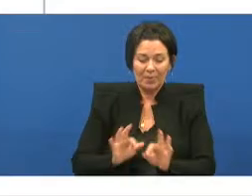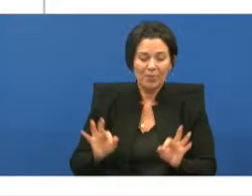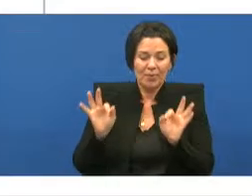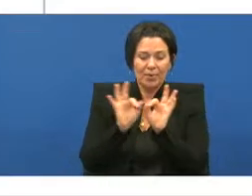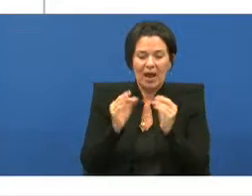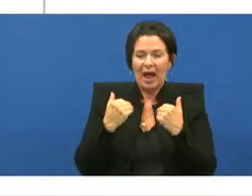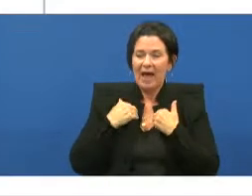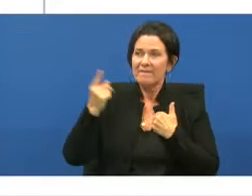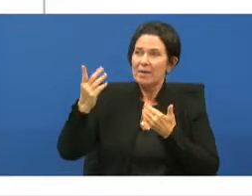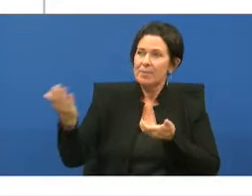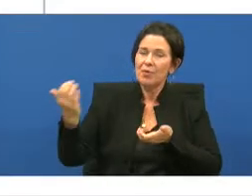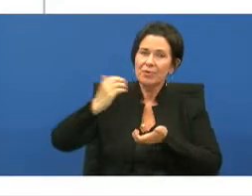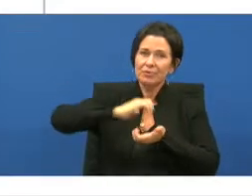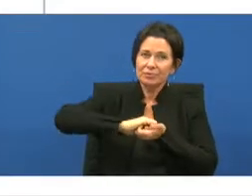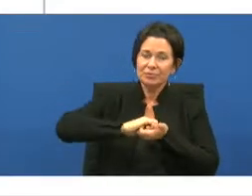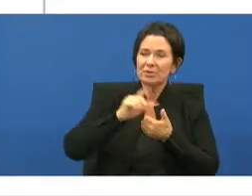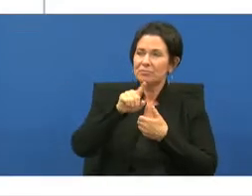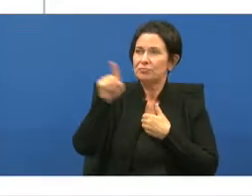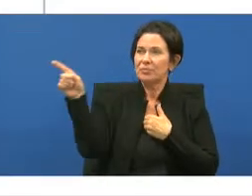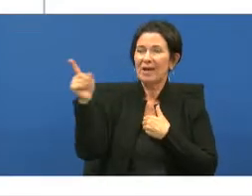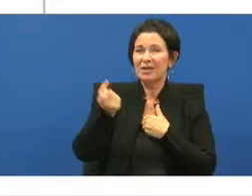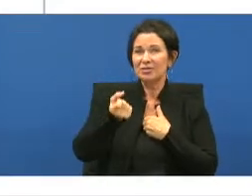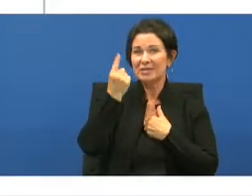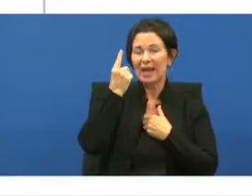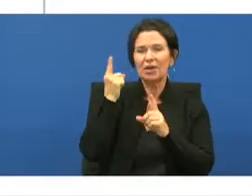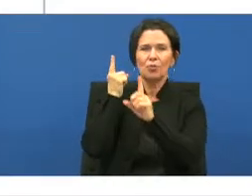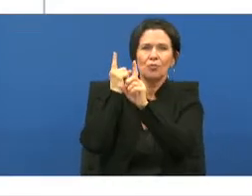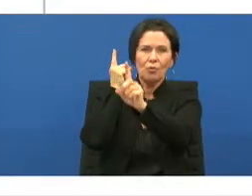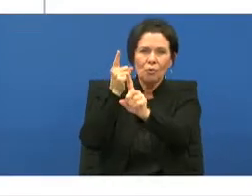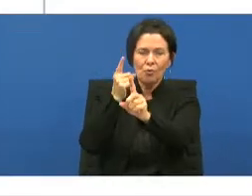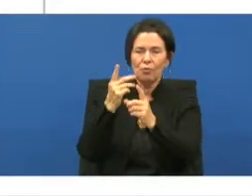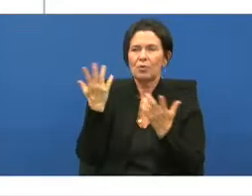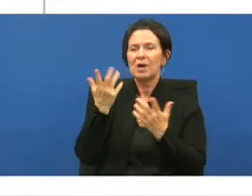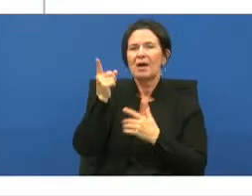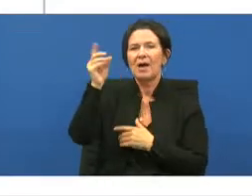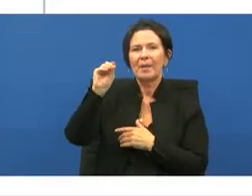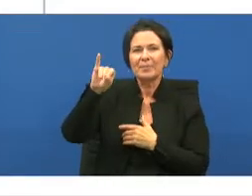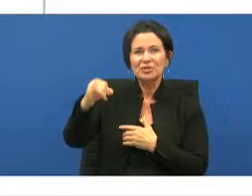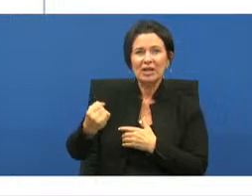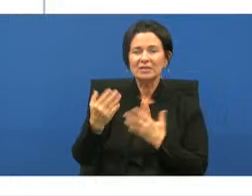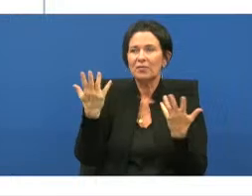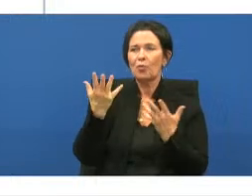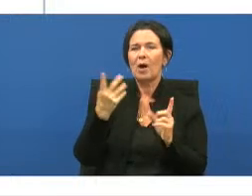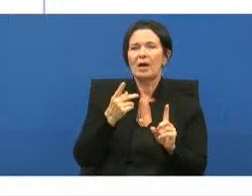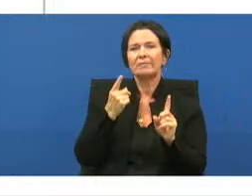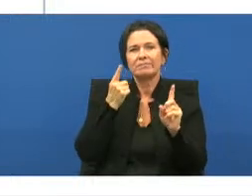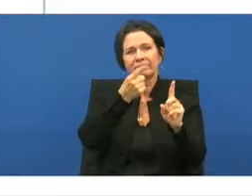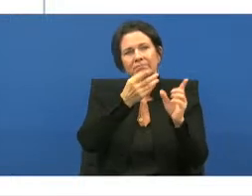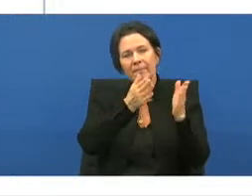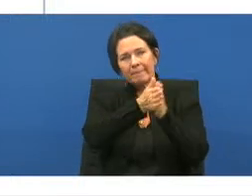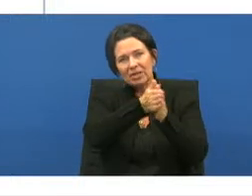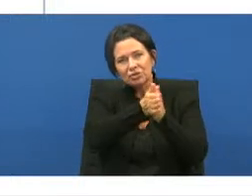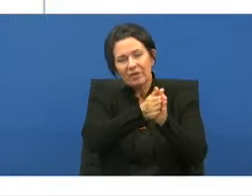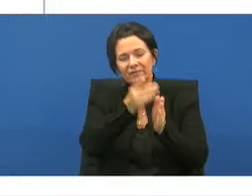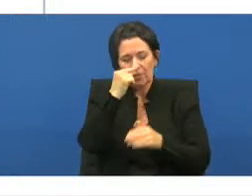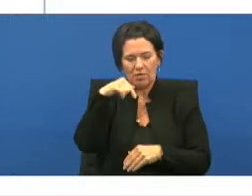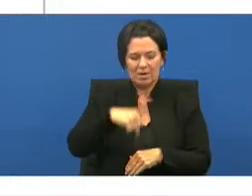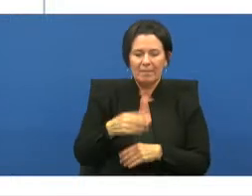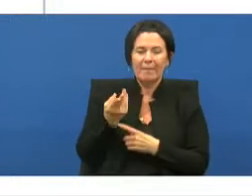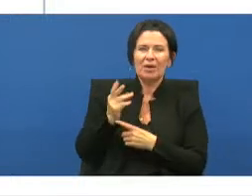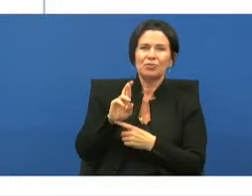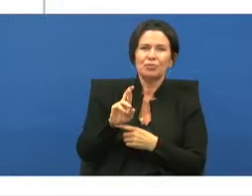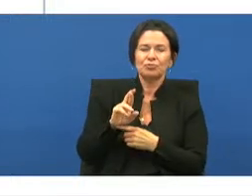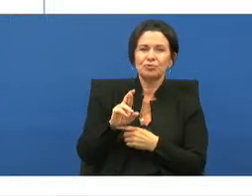development partners that understand the goals, the objectives, the mission of Baton Rouge, and are absolutely committed to